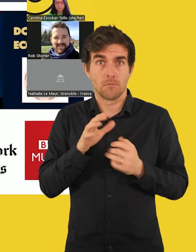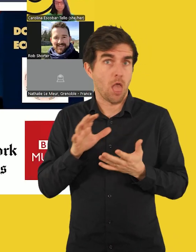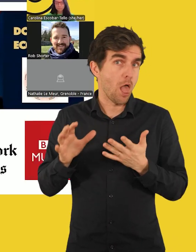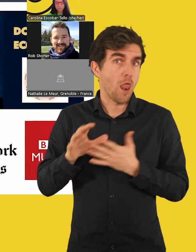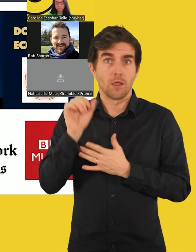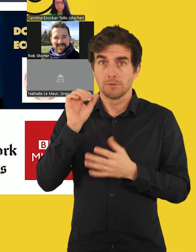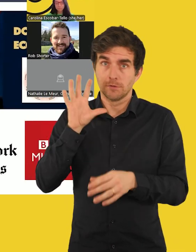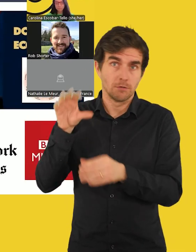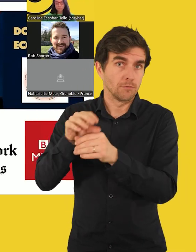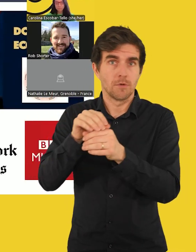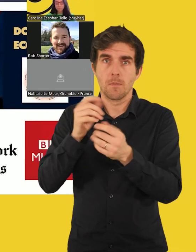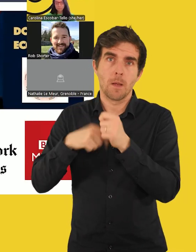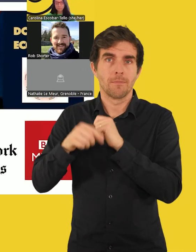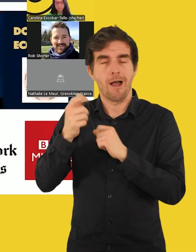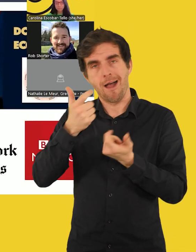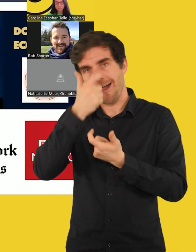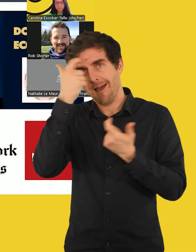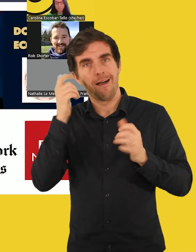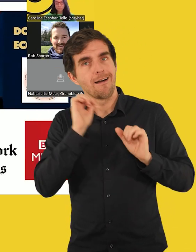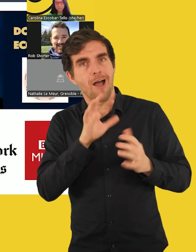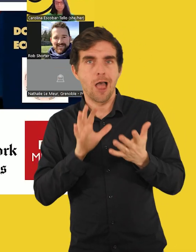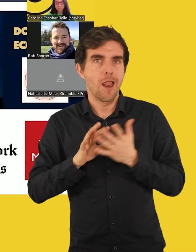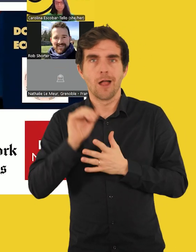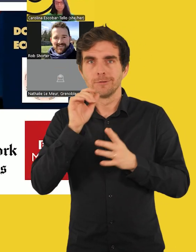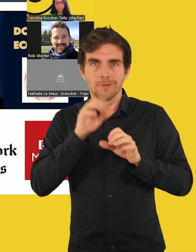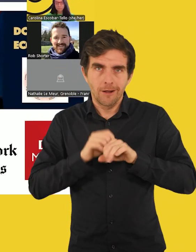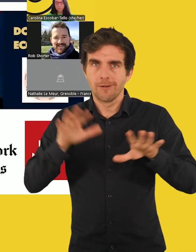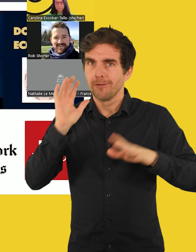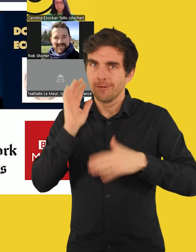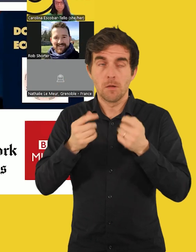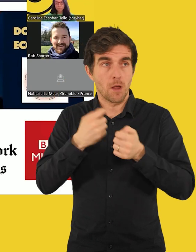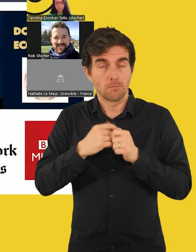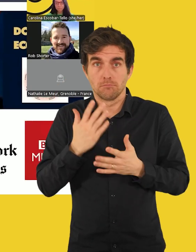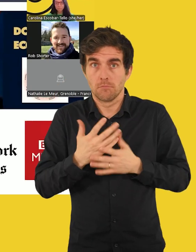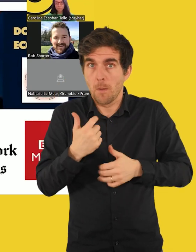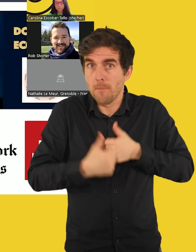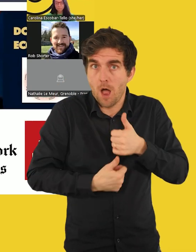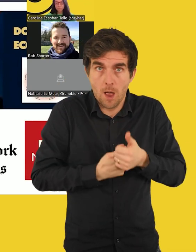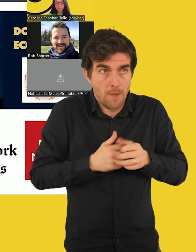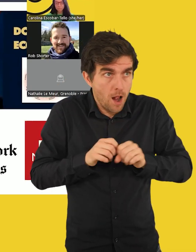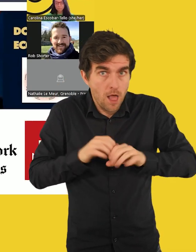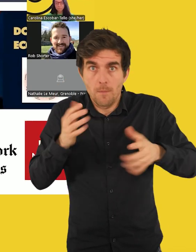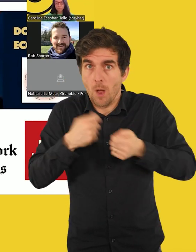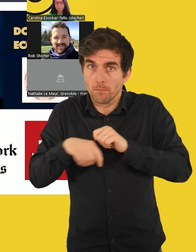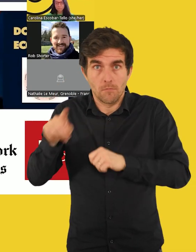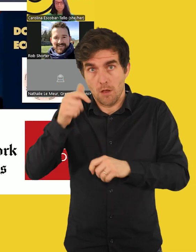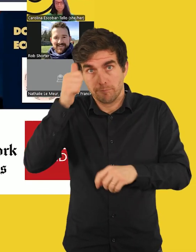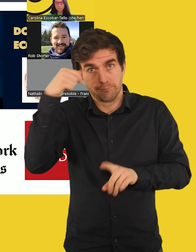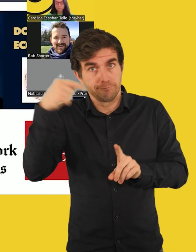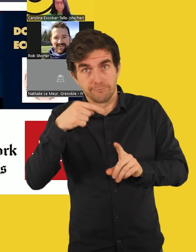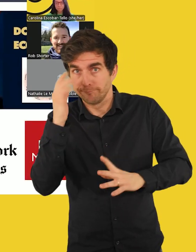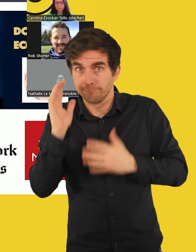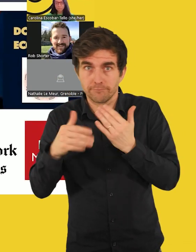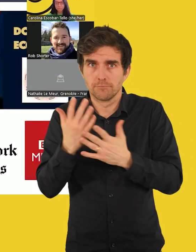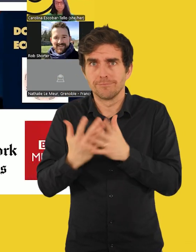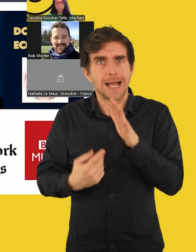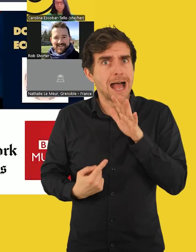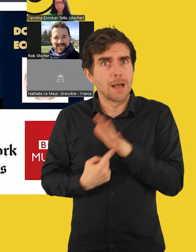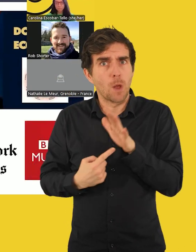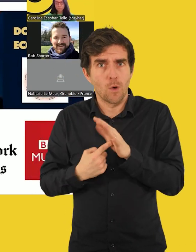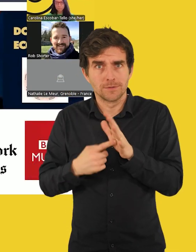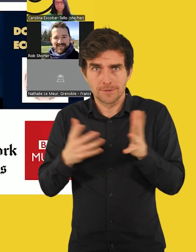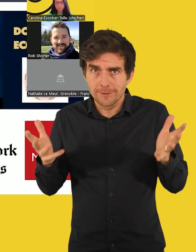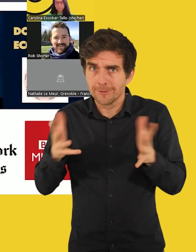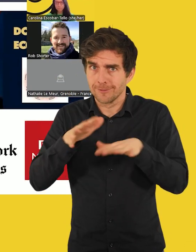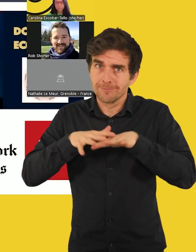to become part of a cultural understanding, of cultural meme. It's becoming popularized or becoming recognized. This is,